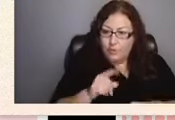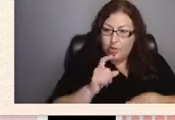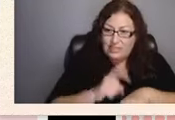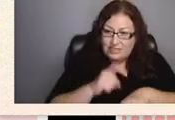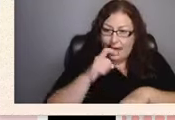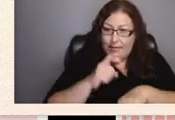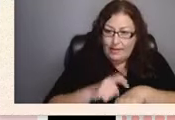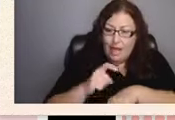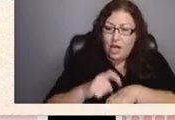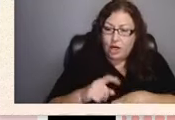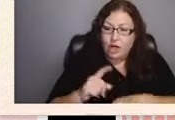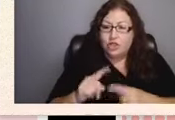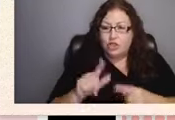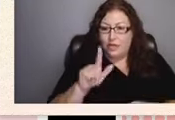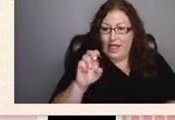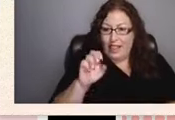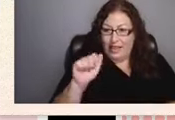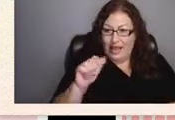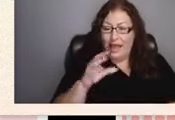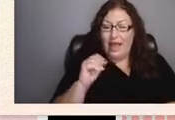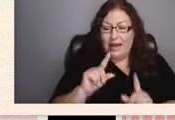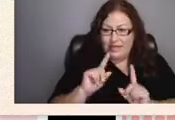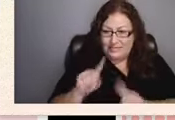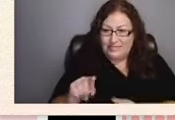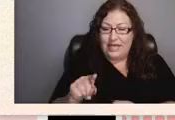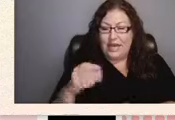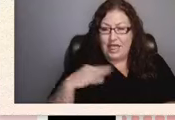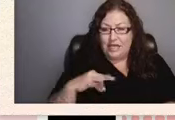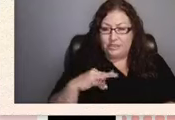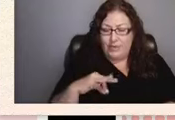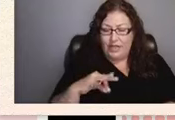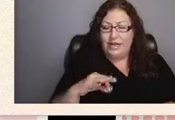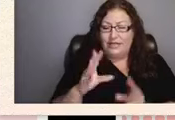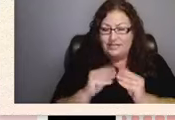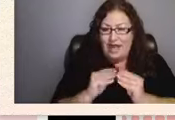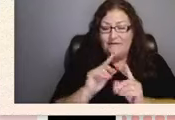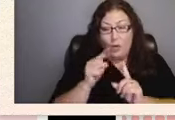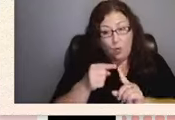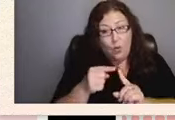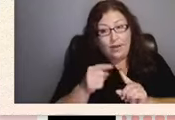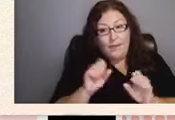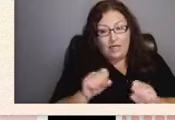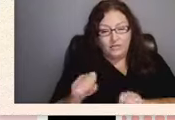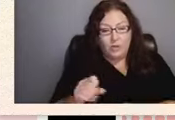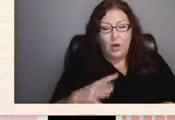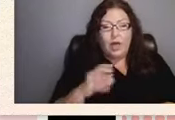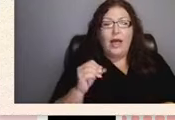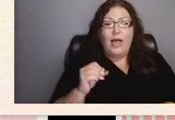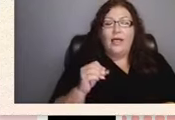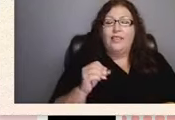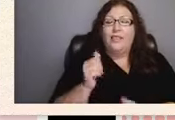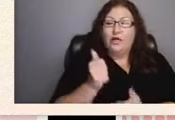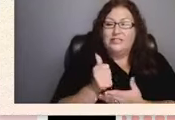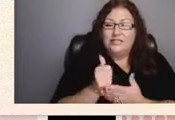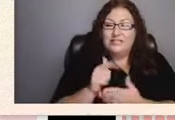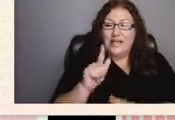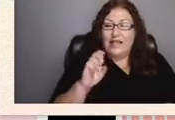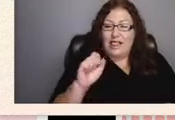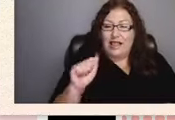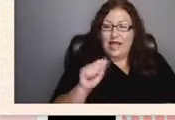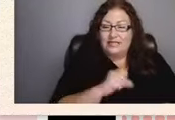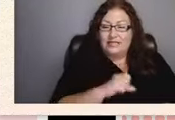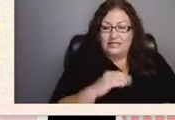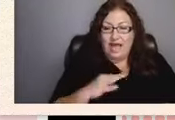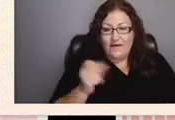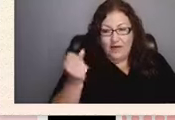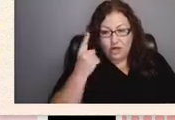the LEA and attend eligibility staffing when possible. And then they're assisting the LEA staff in understanding the child's